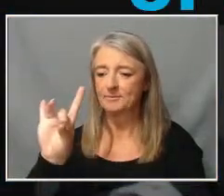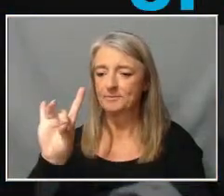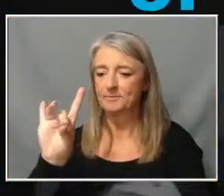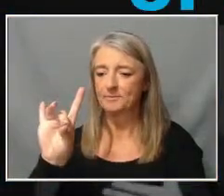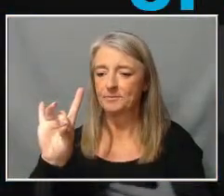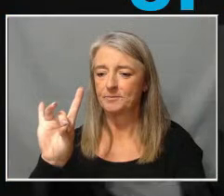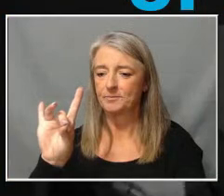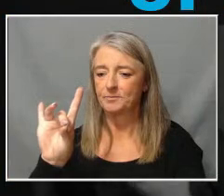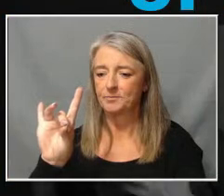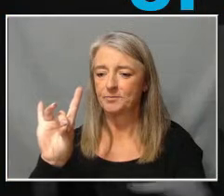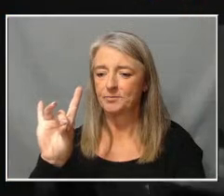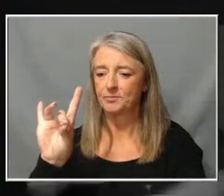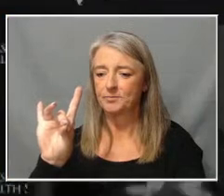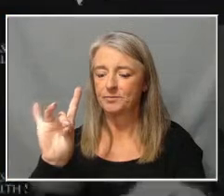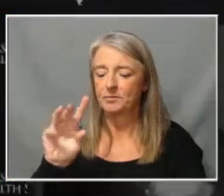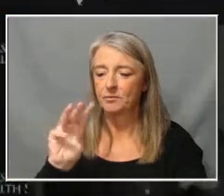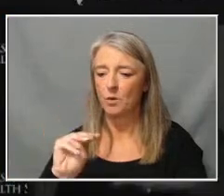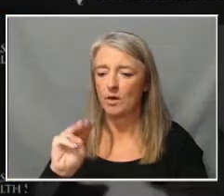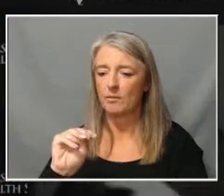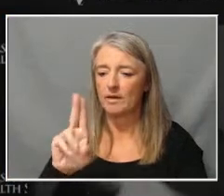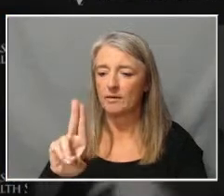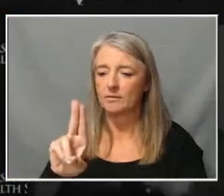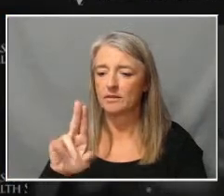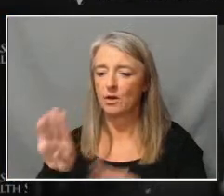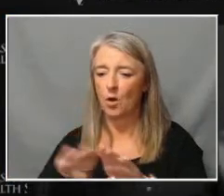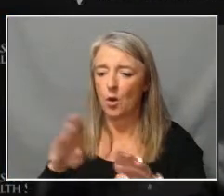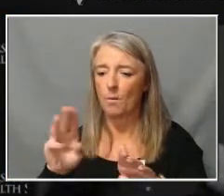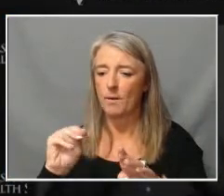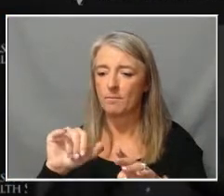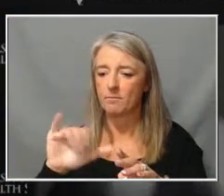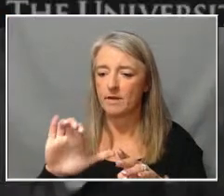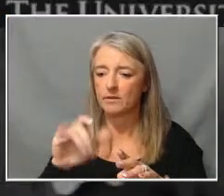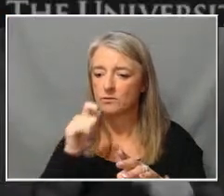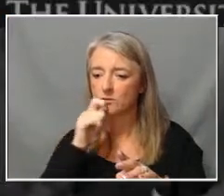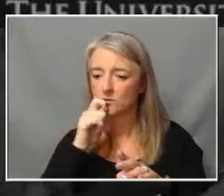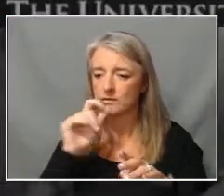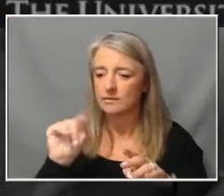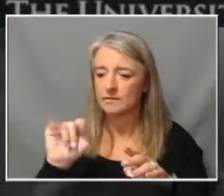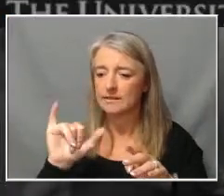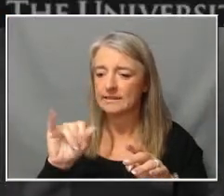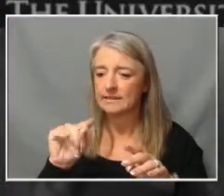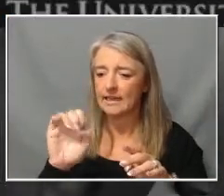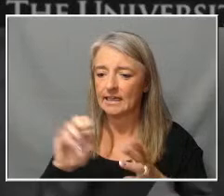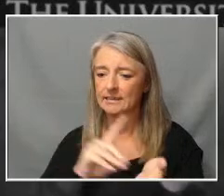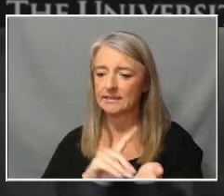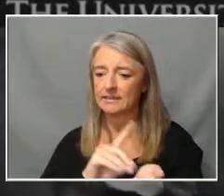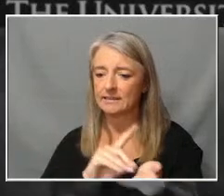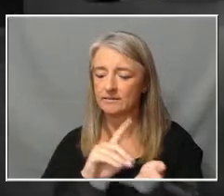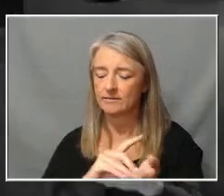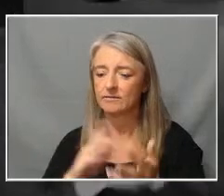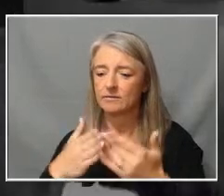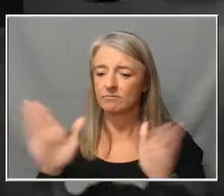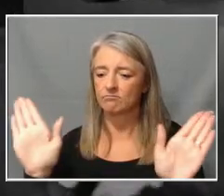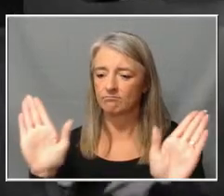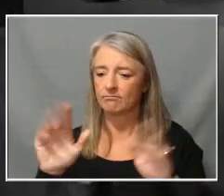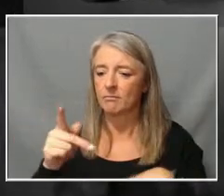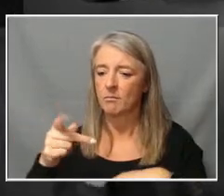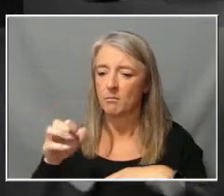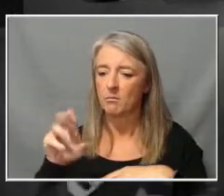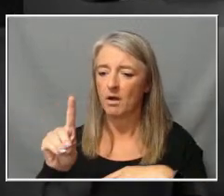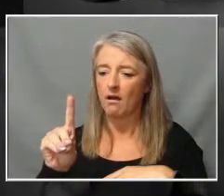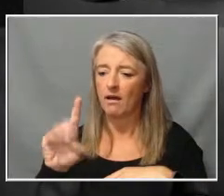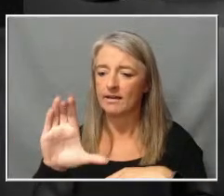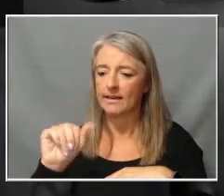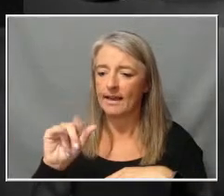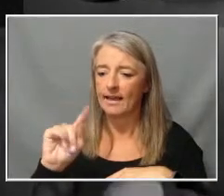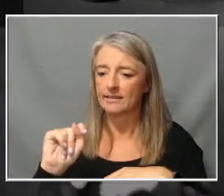Subscribe to our morning medical update and Open Mics with Dr. Stites podcast. Now everywhere podcasts are available.